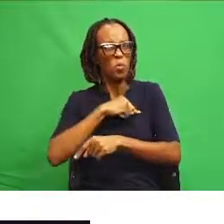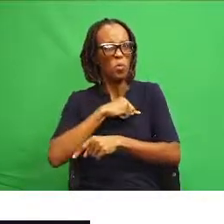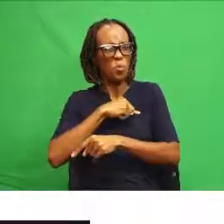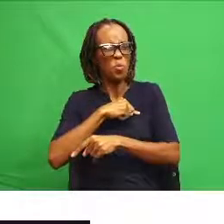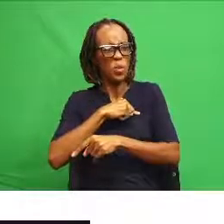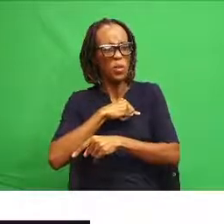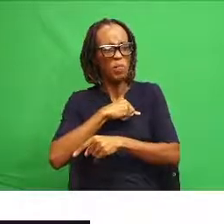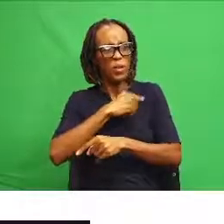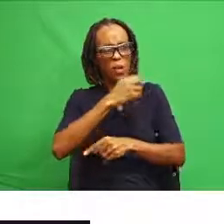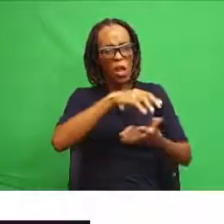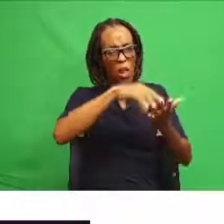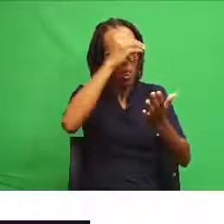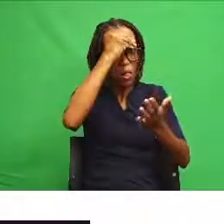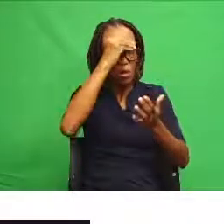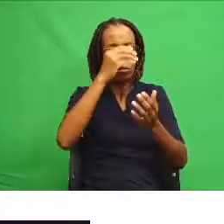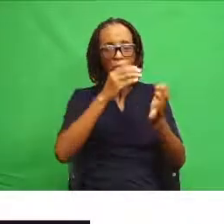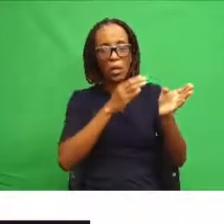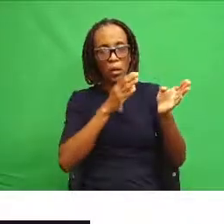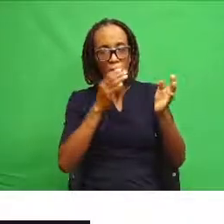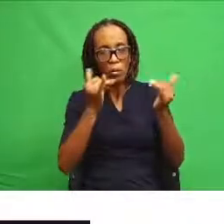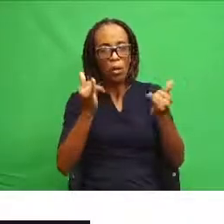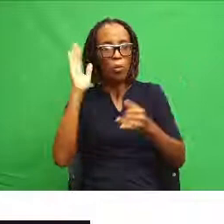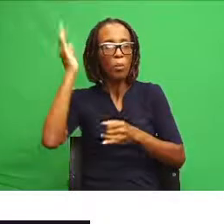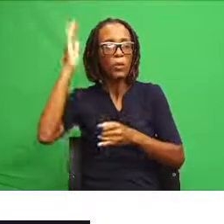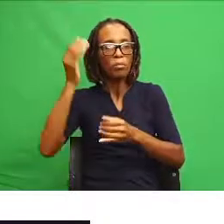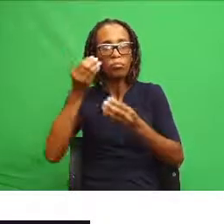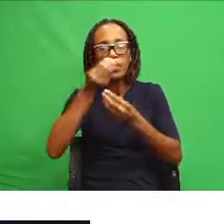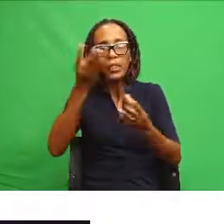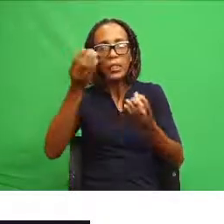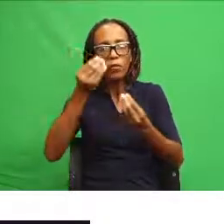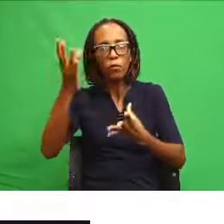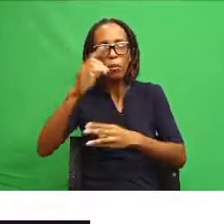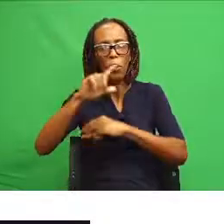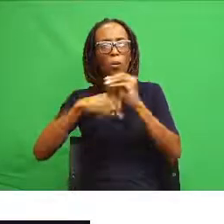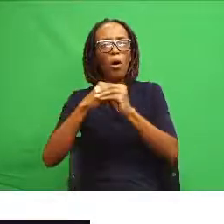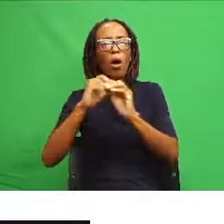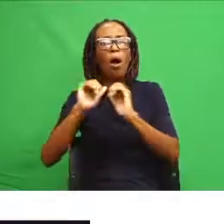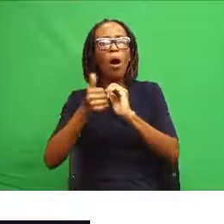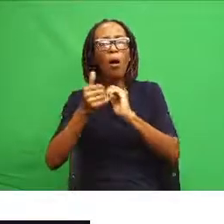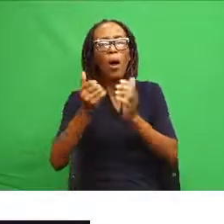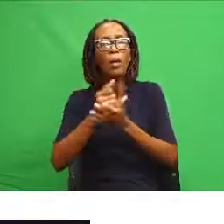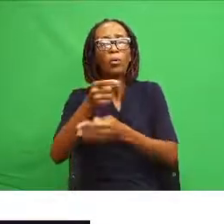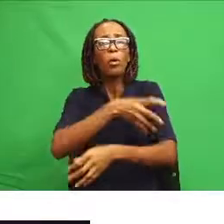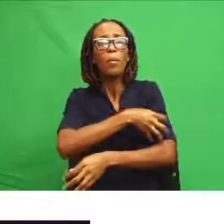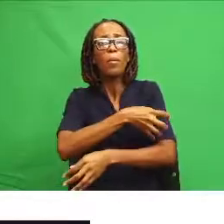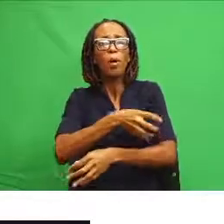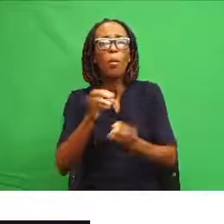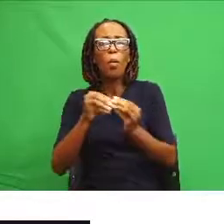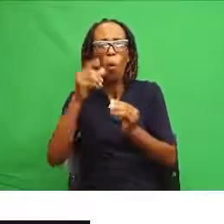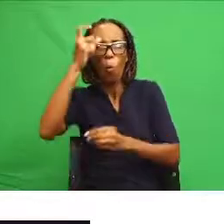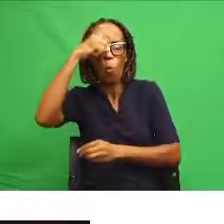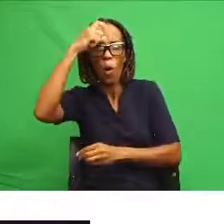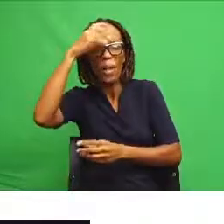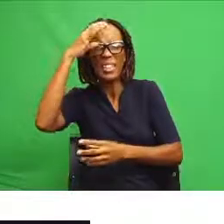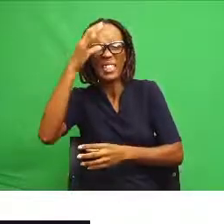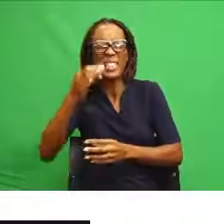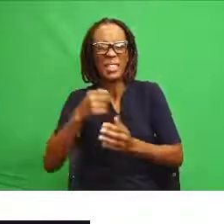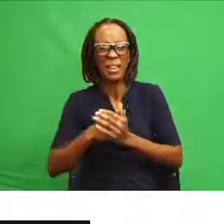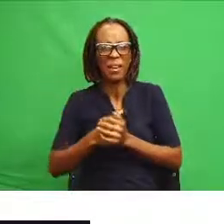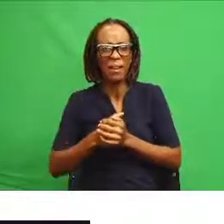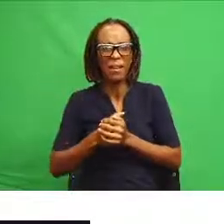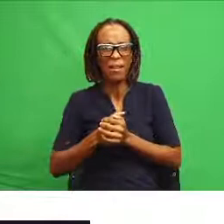being held to provide you with information that will empower you to make prudent financial as well